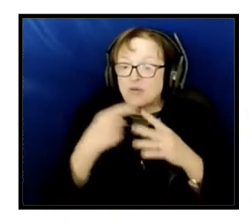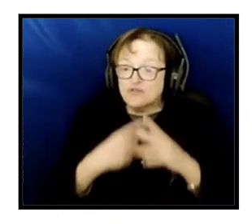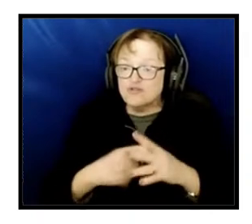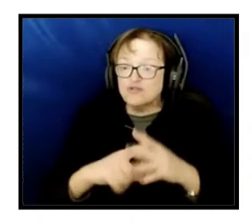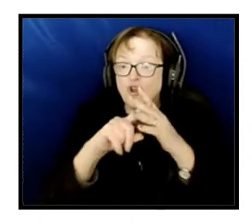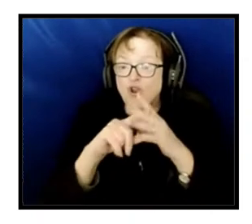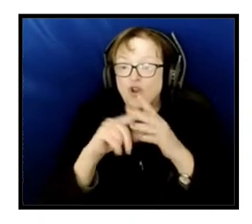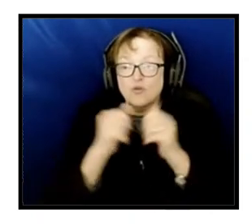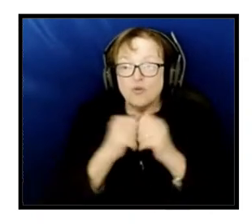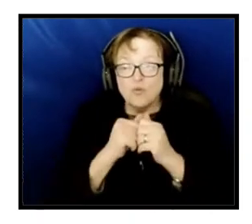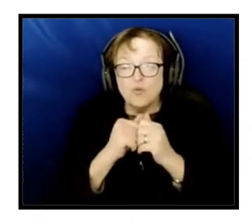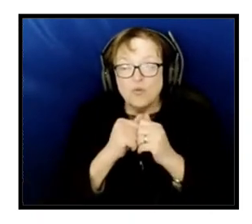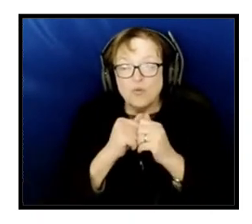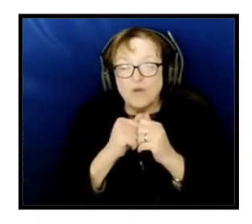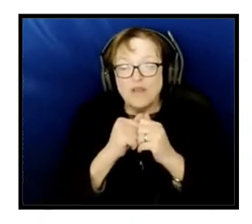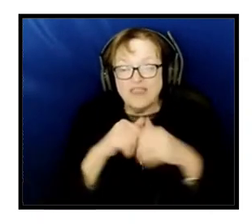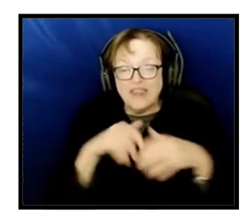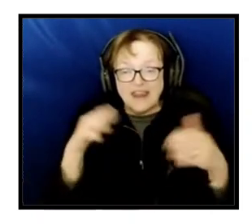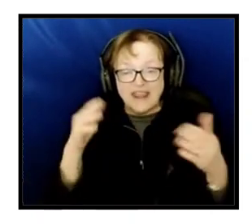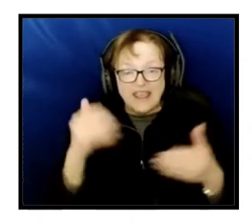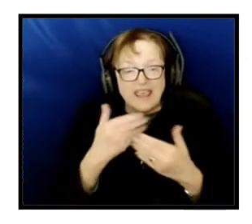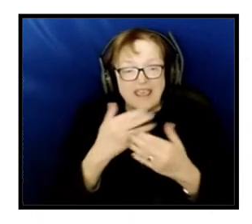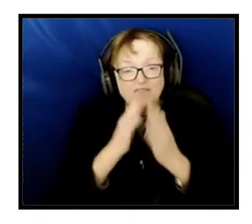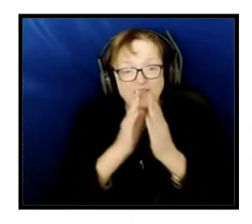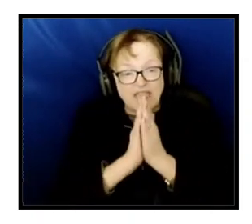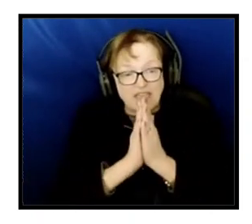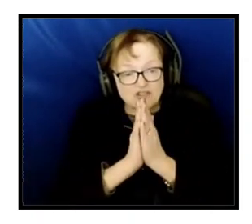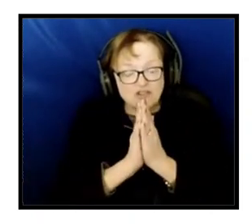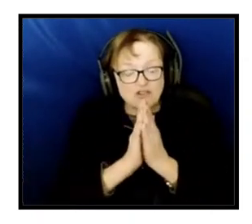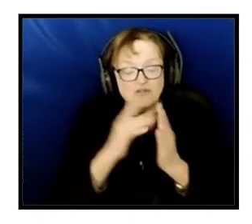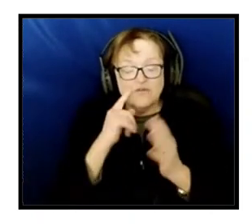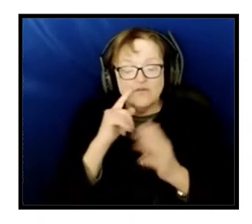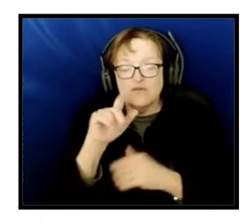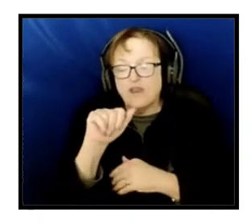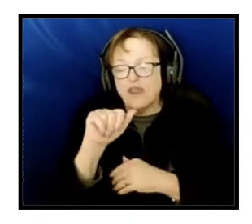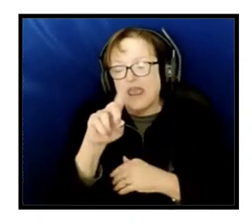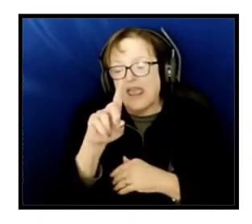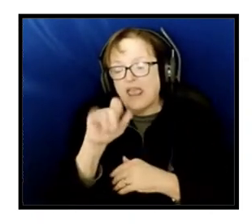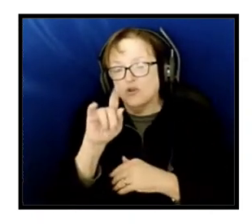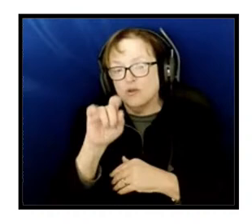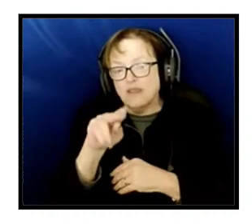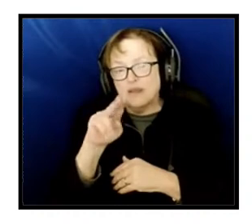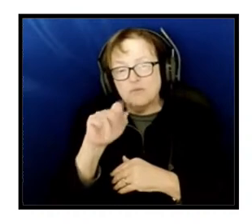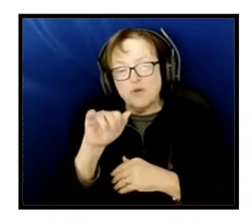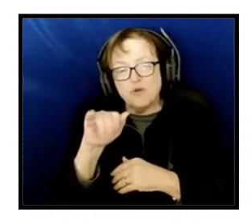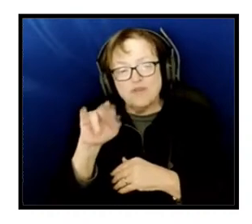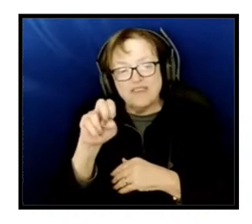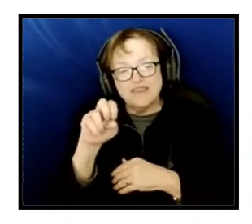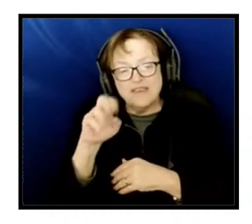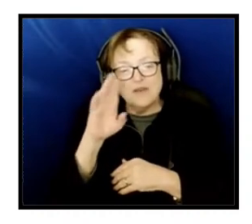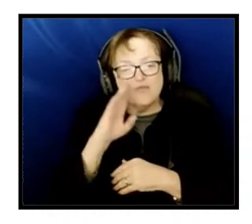with an invocation from a very special guest, Adrienne Marie Brown.